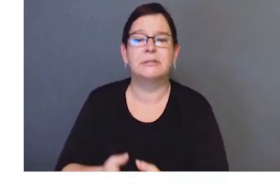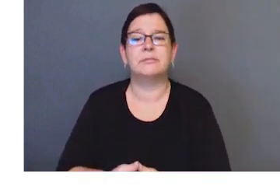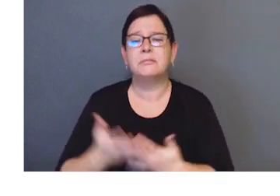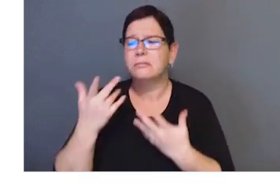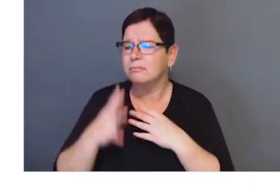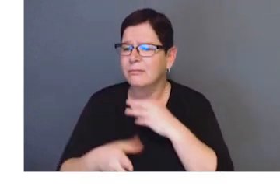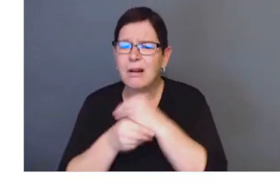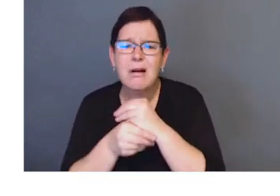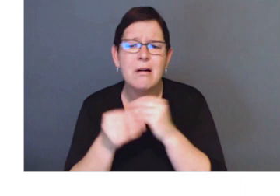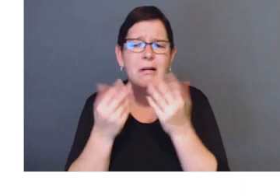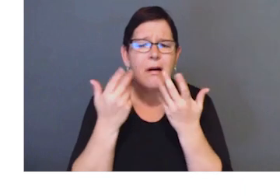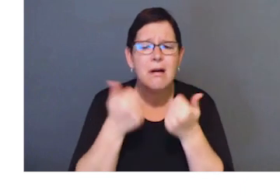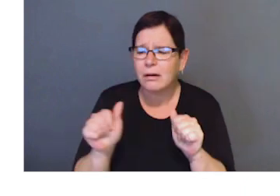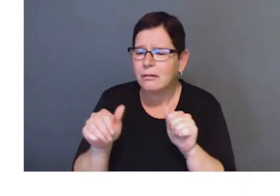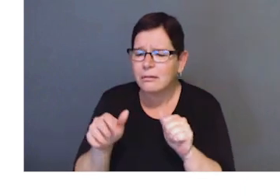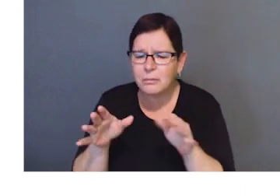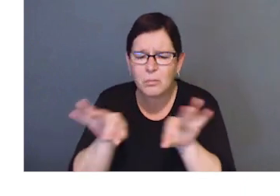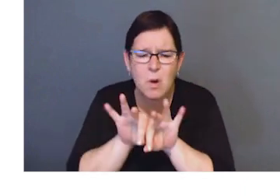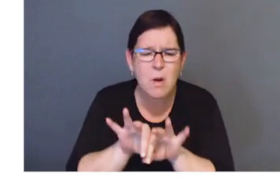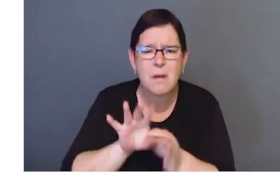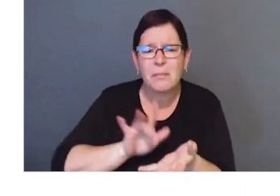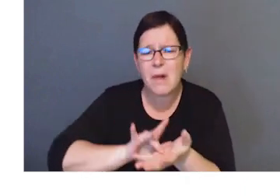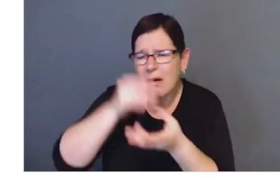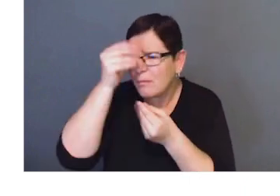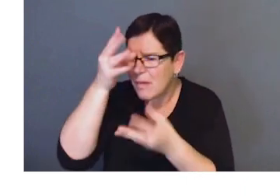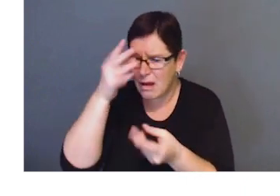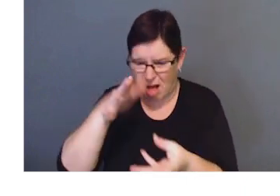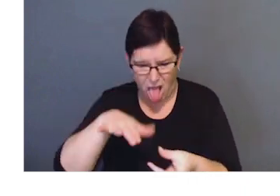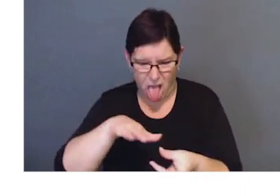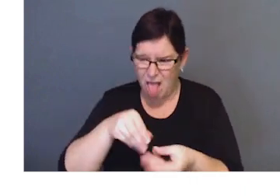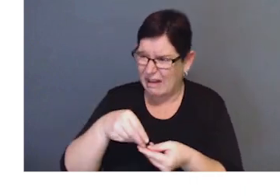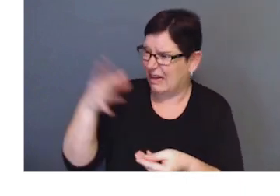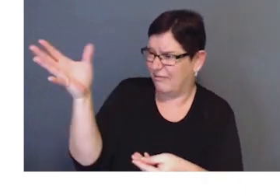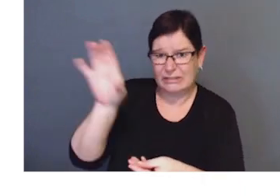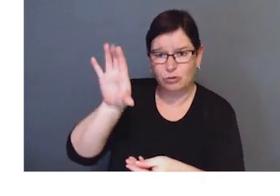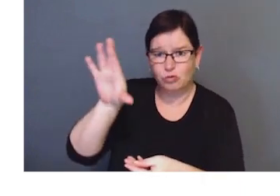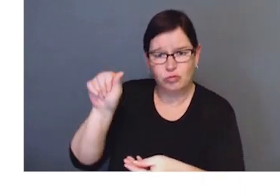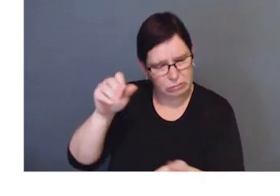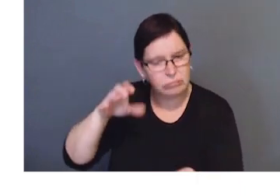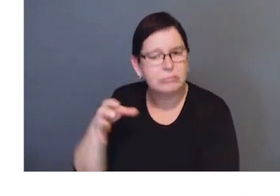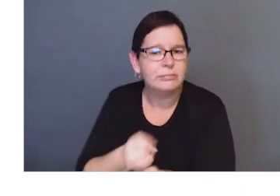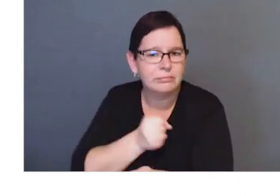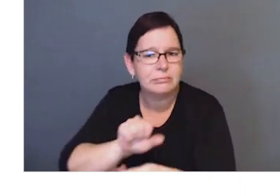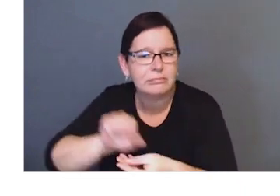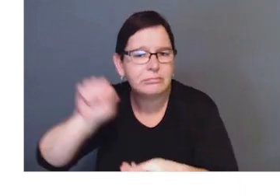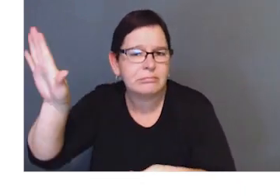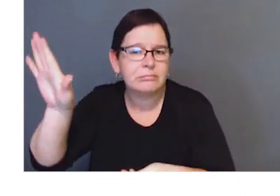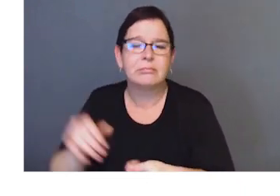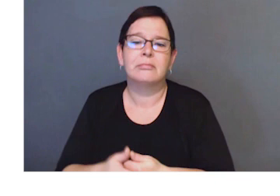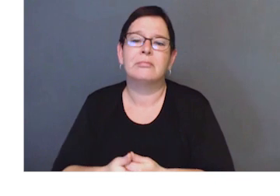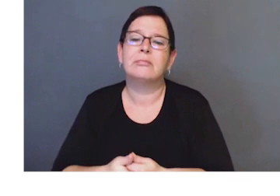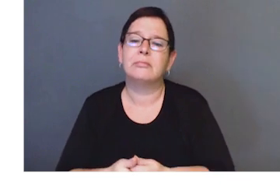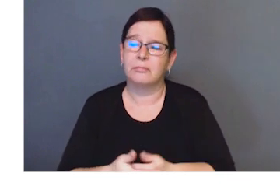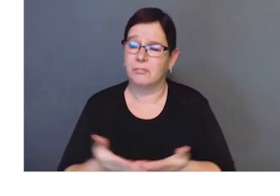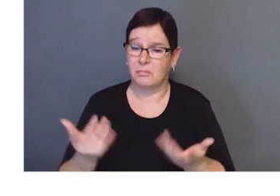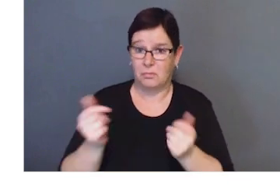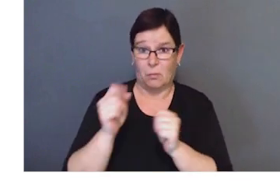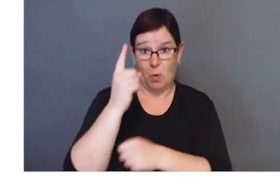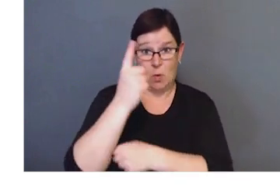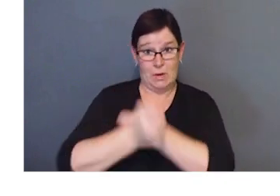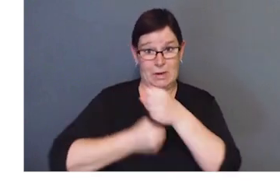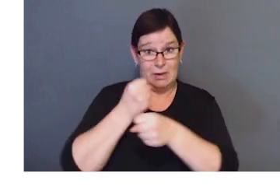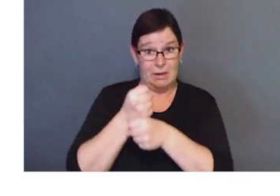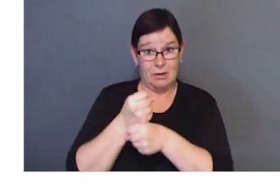Make your request for a review within 1 year of the date of your notice of determination. Otherwise, you will have to send us a new